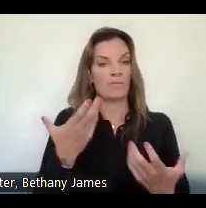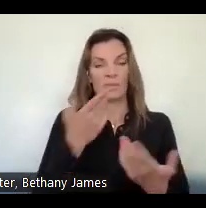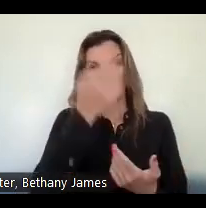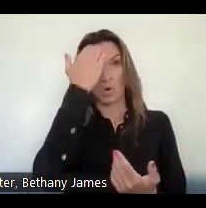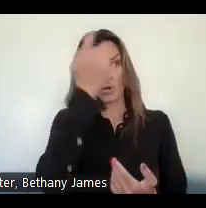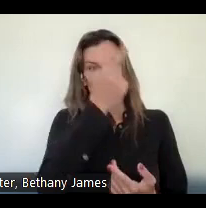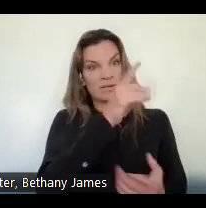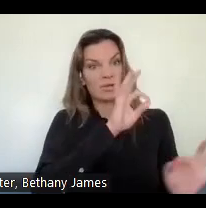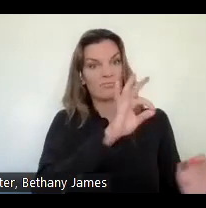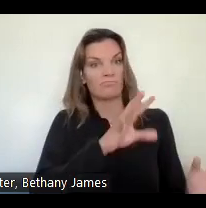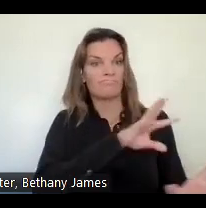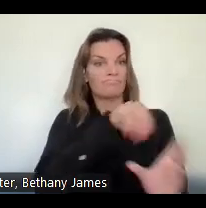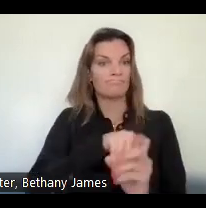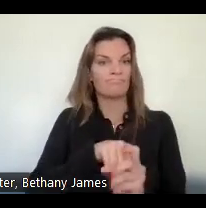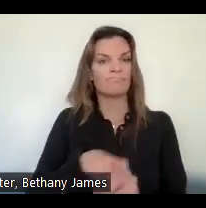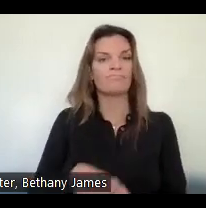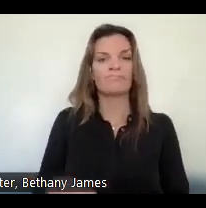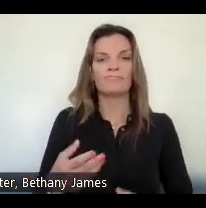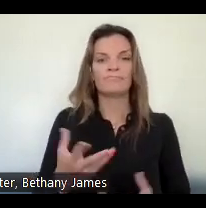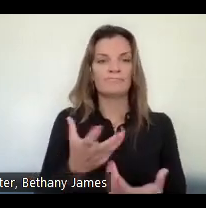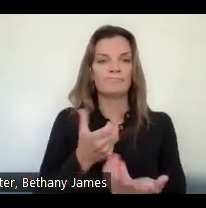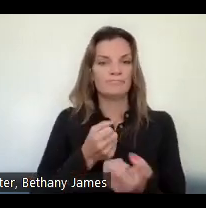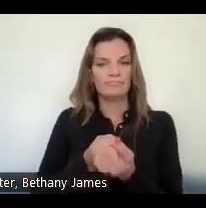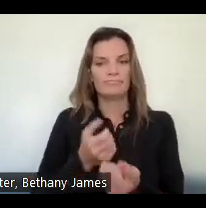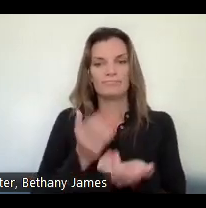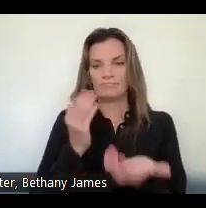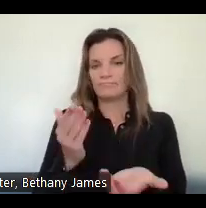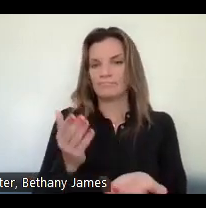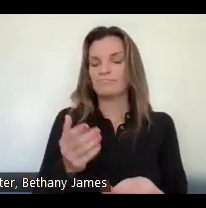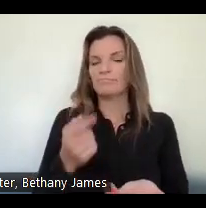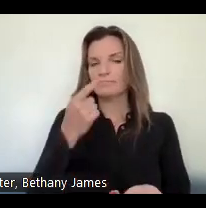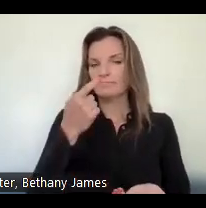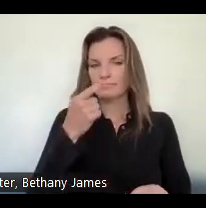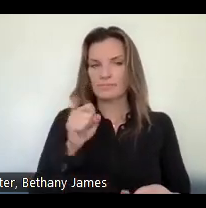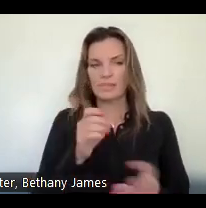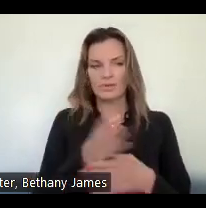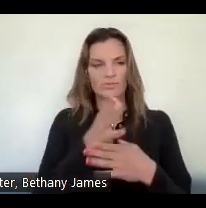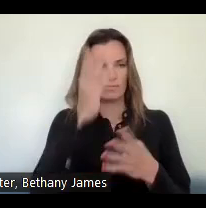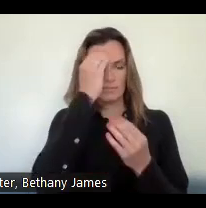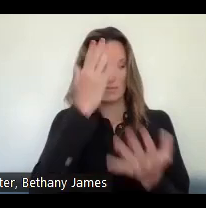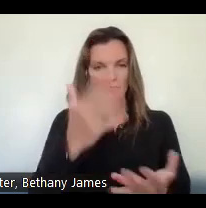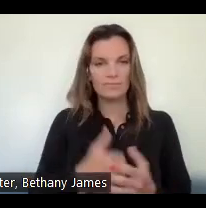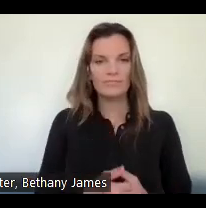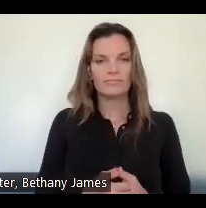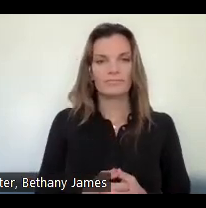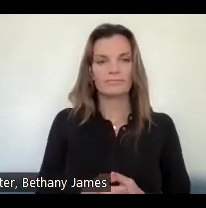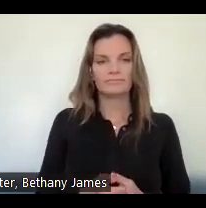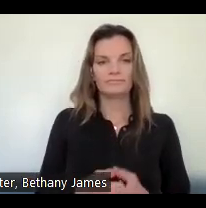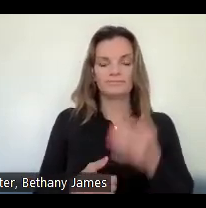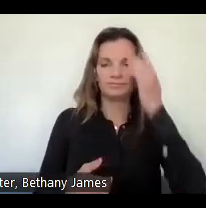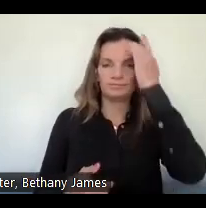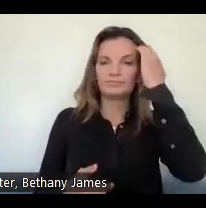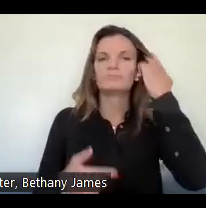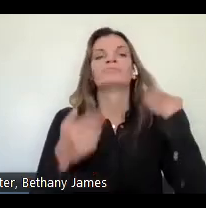who may be interested in joining MyPack, please feel free to share this information with them. They want to see those graduation rates